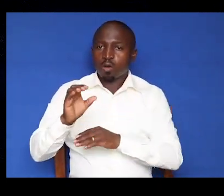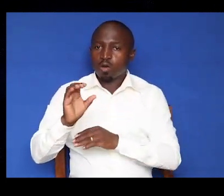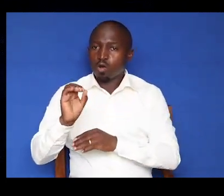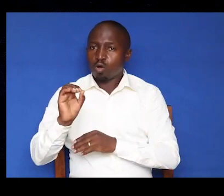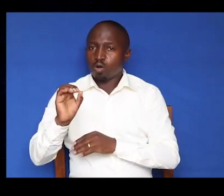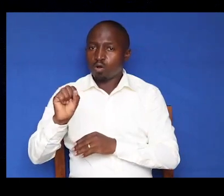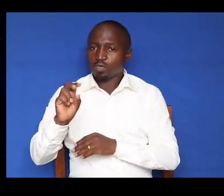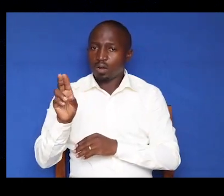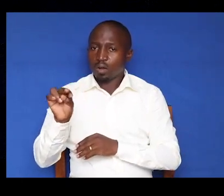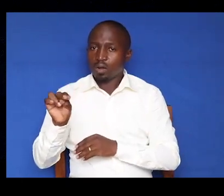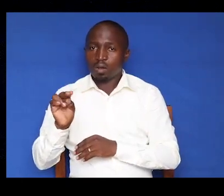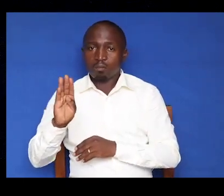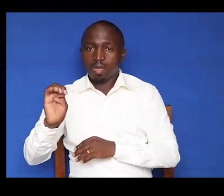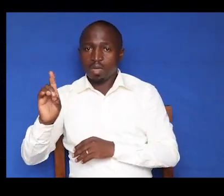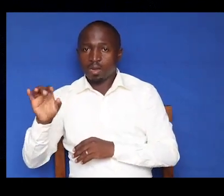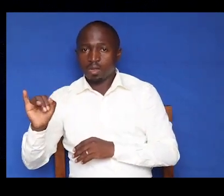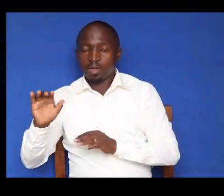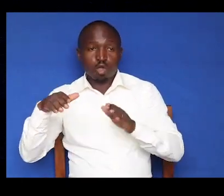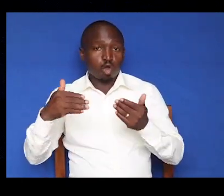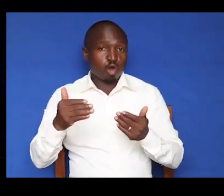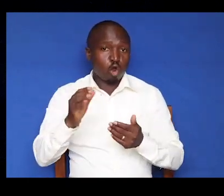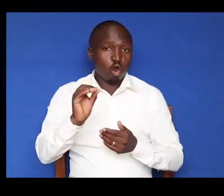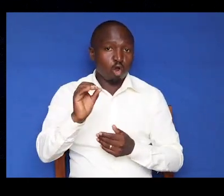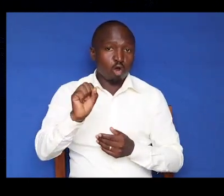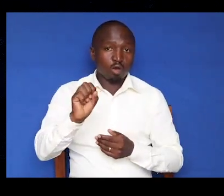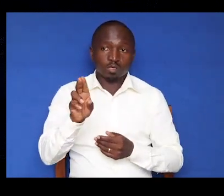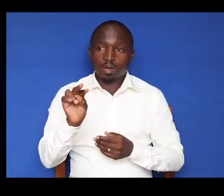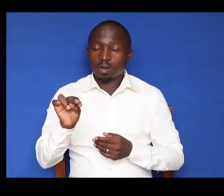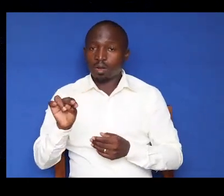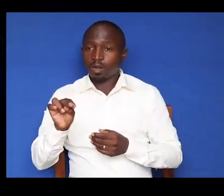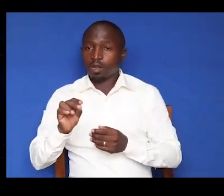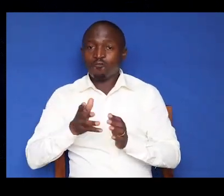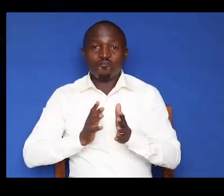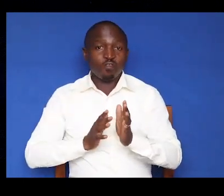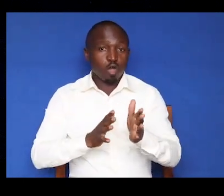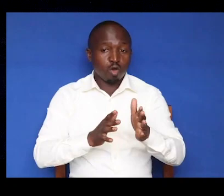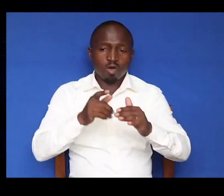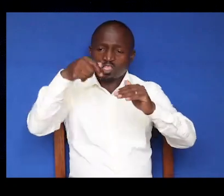Oceanic bottom, oceanic bed, or oceanic floor is of rocks.